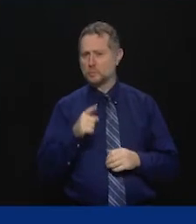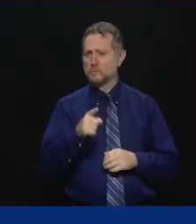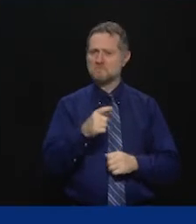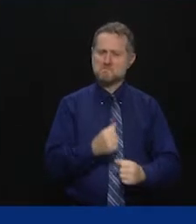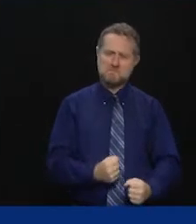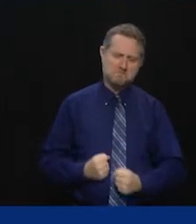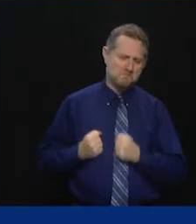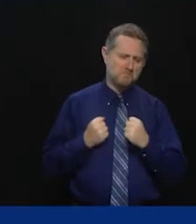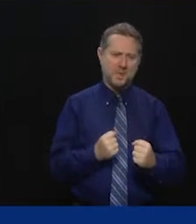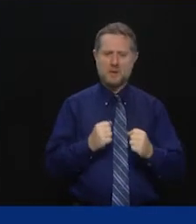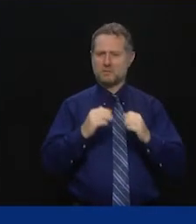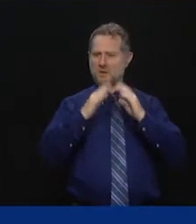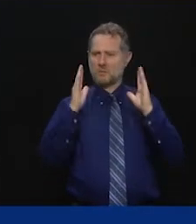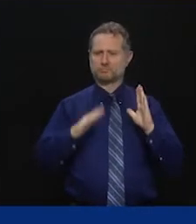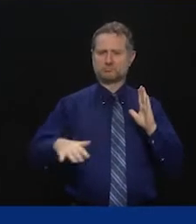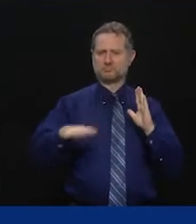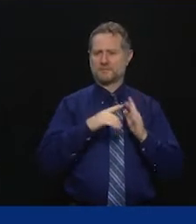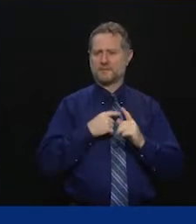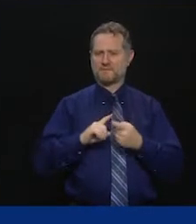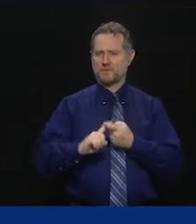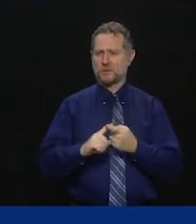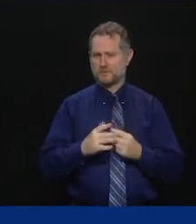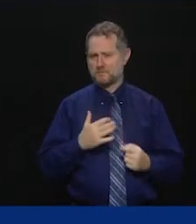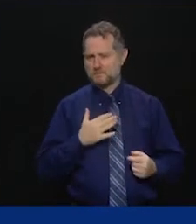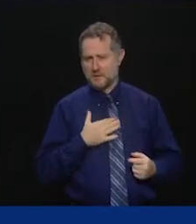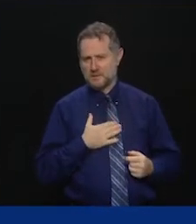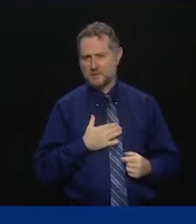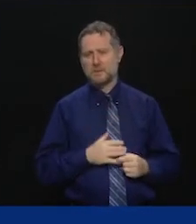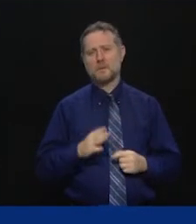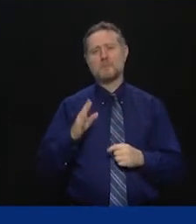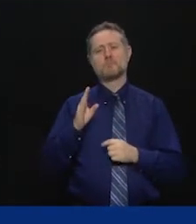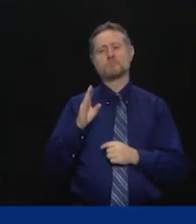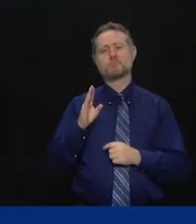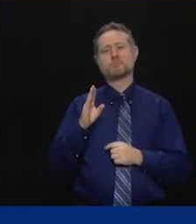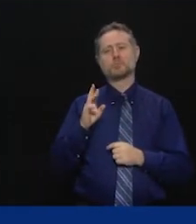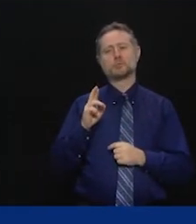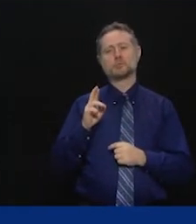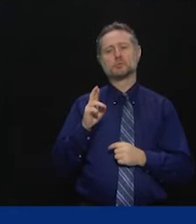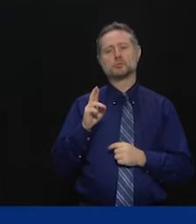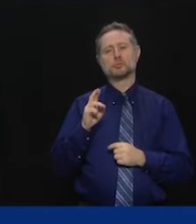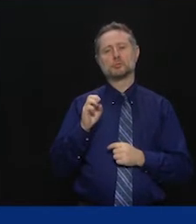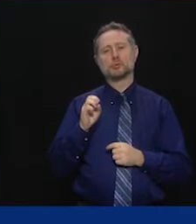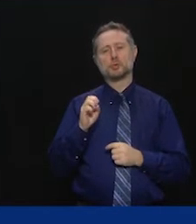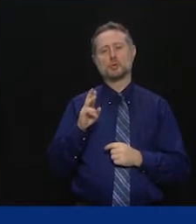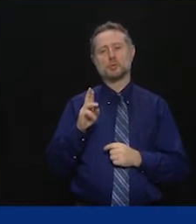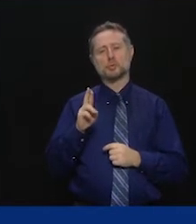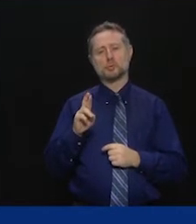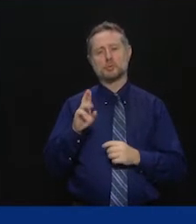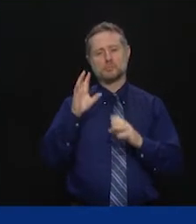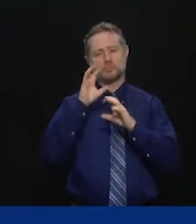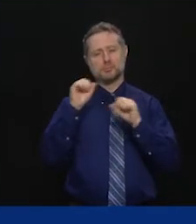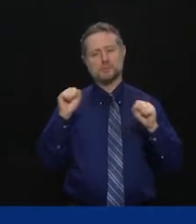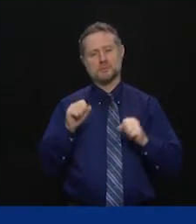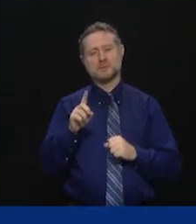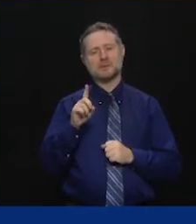and great friends of mine as well. And Borough President Ruben Diaz, I want to thank you for your friendship, extraordinary friendship.